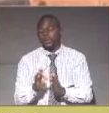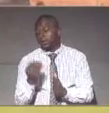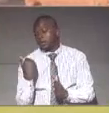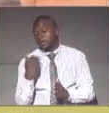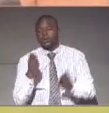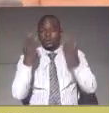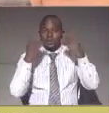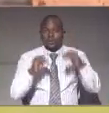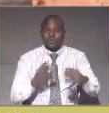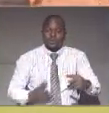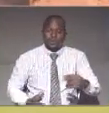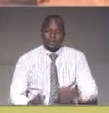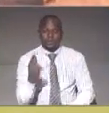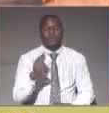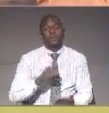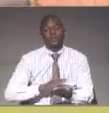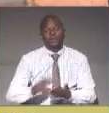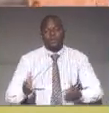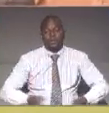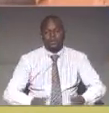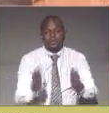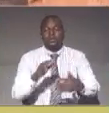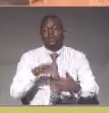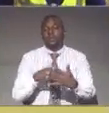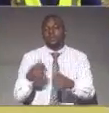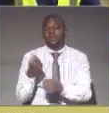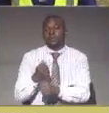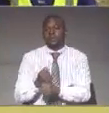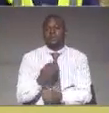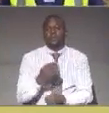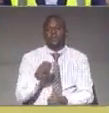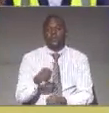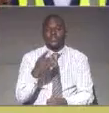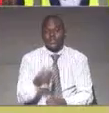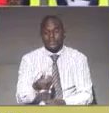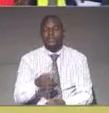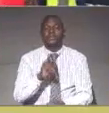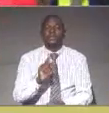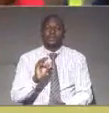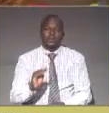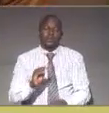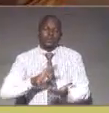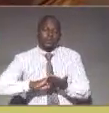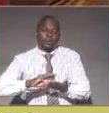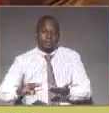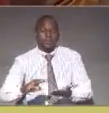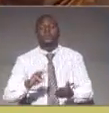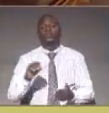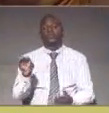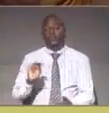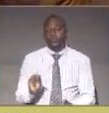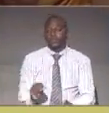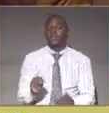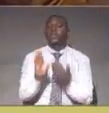President Museveni commissioned the Hoima Road network covering 4.6 kilometers in Hoima municipality,